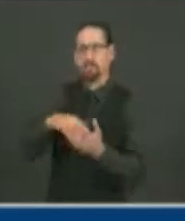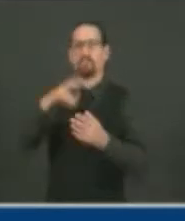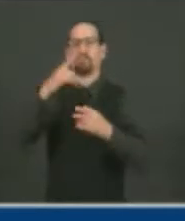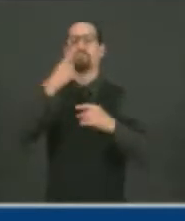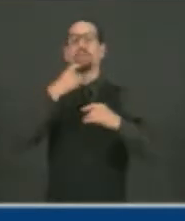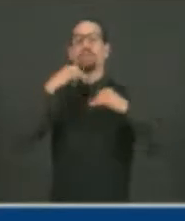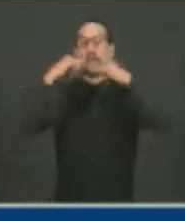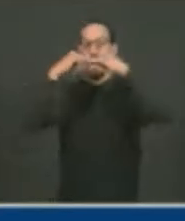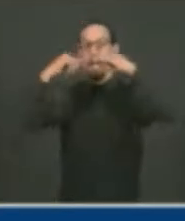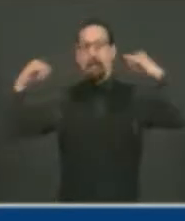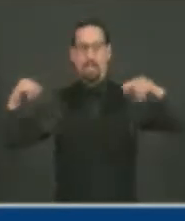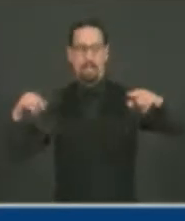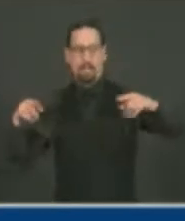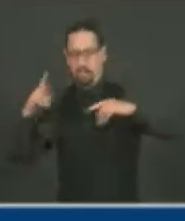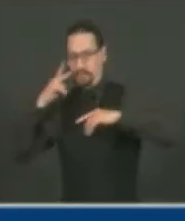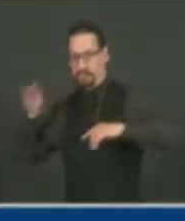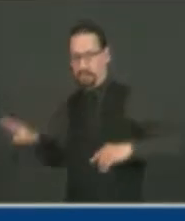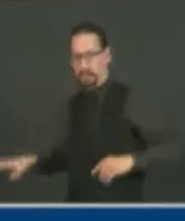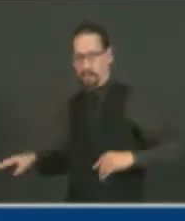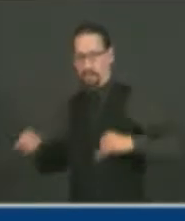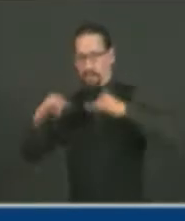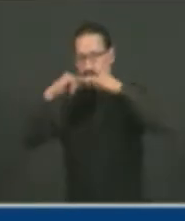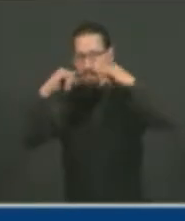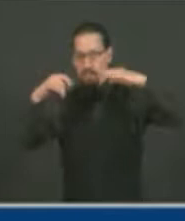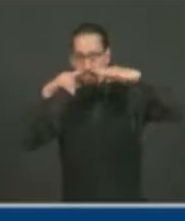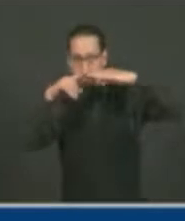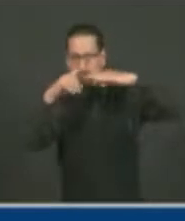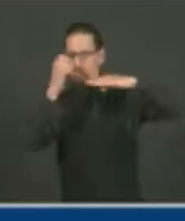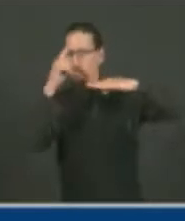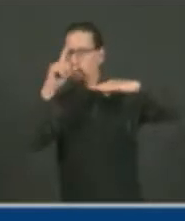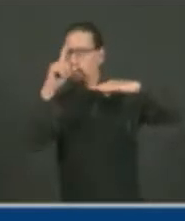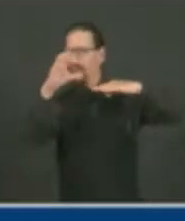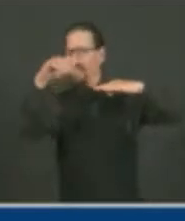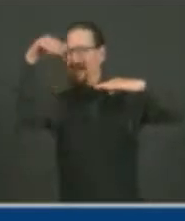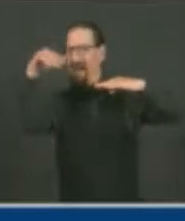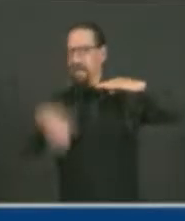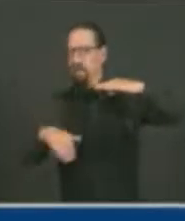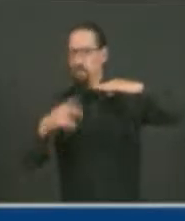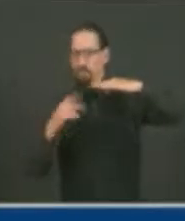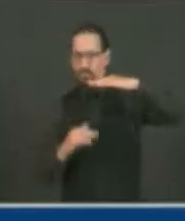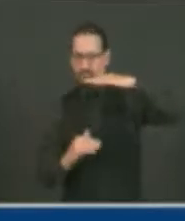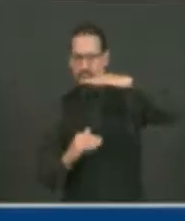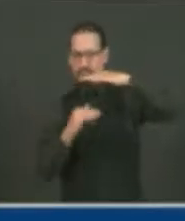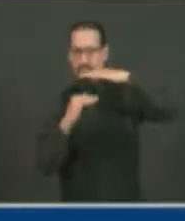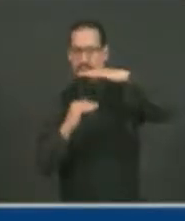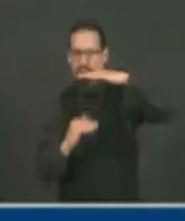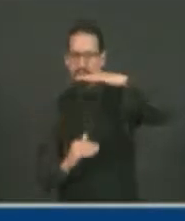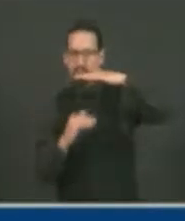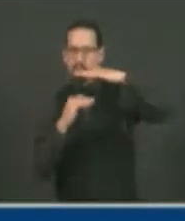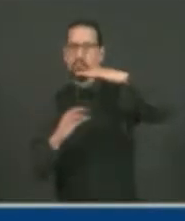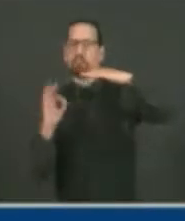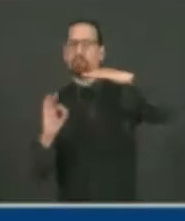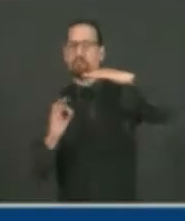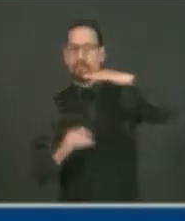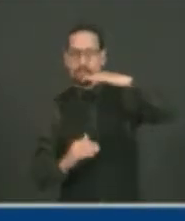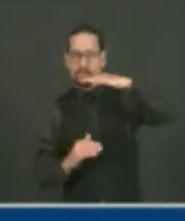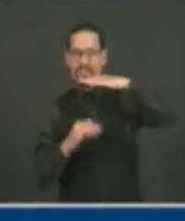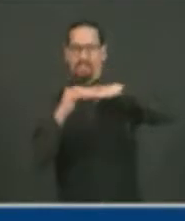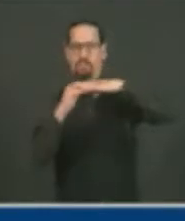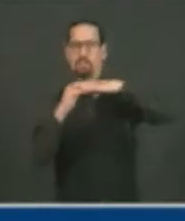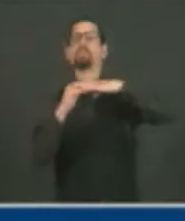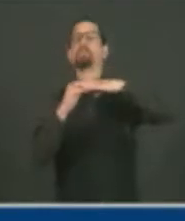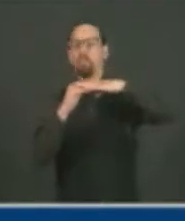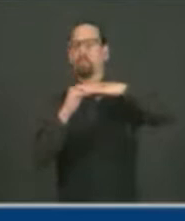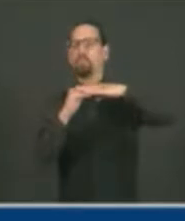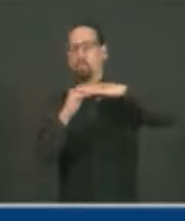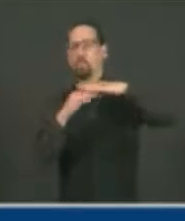above 100 cases per 100,000 people in a given week. I would also like to